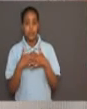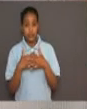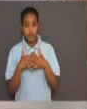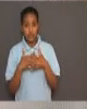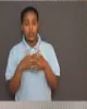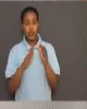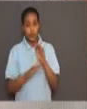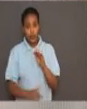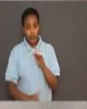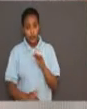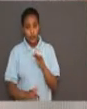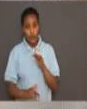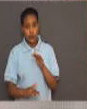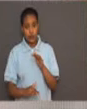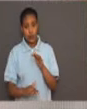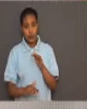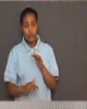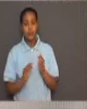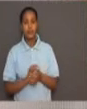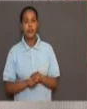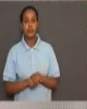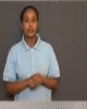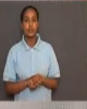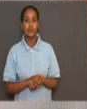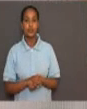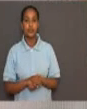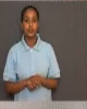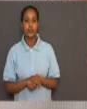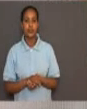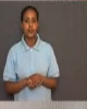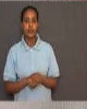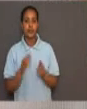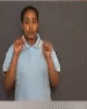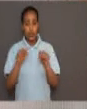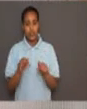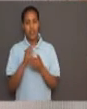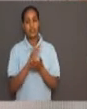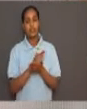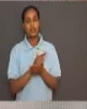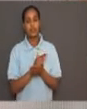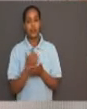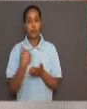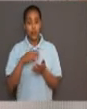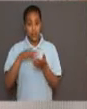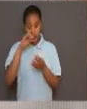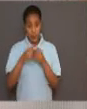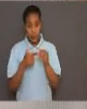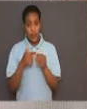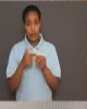it reduces the afterglow from them. In today's lesson, we learned